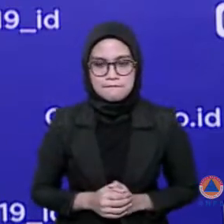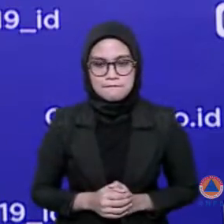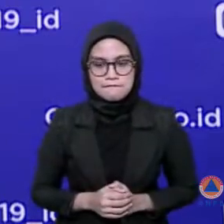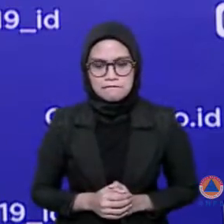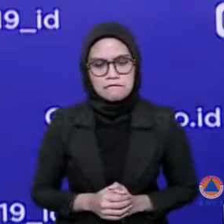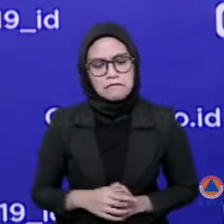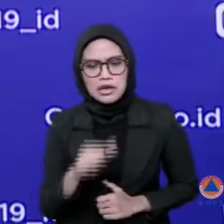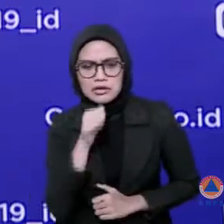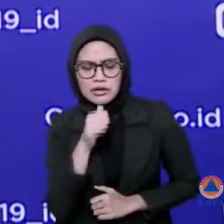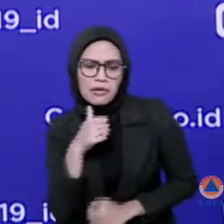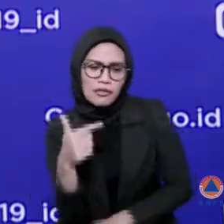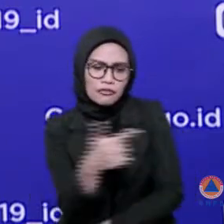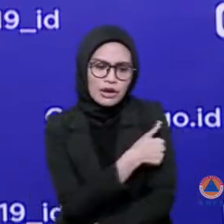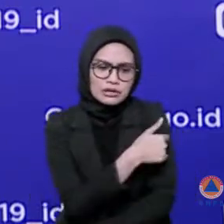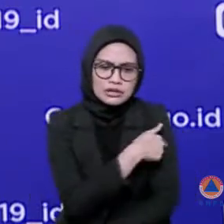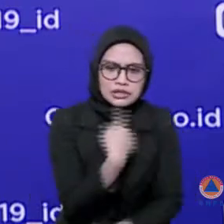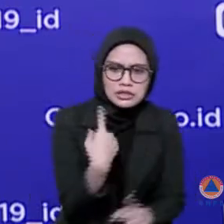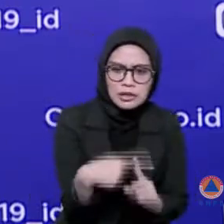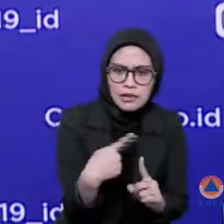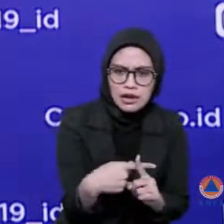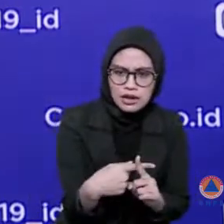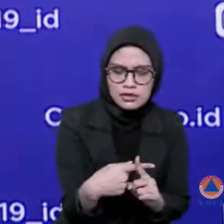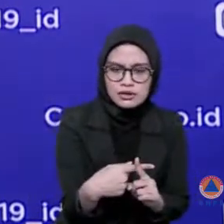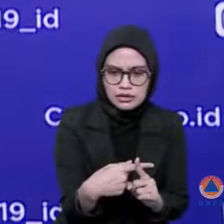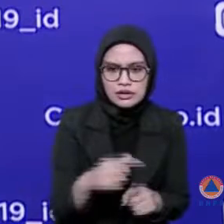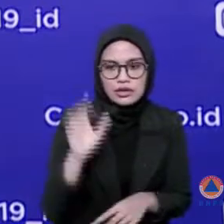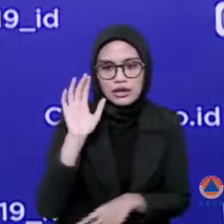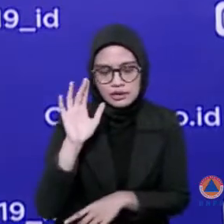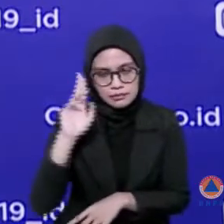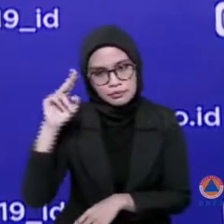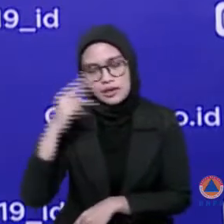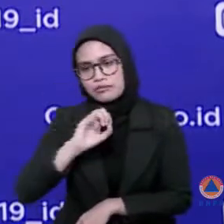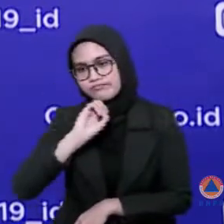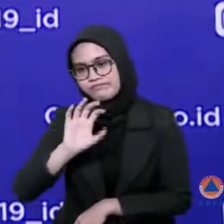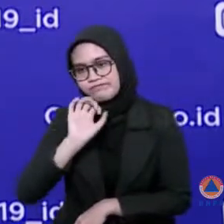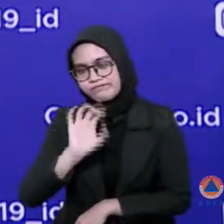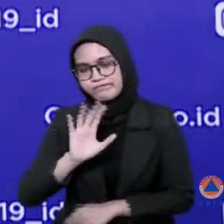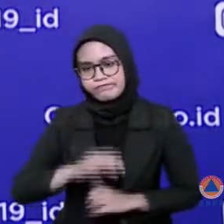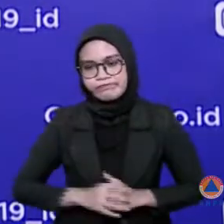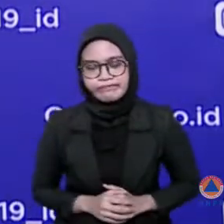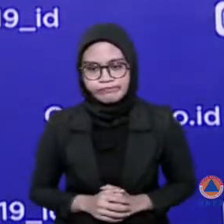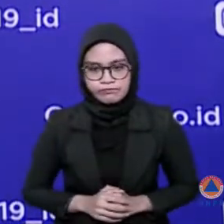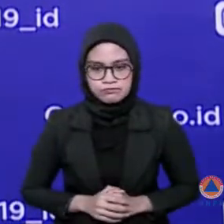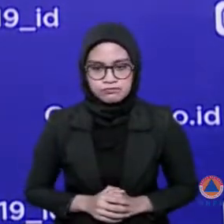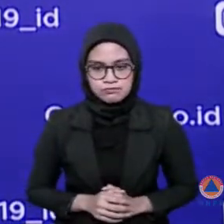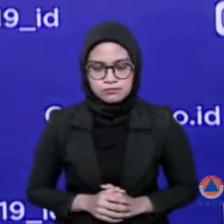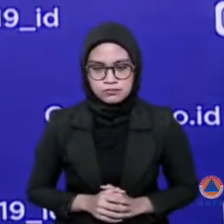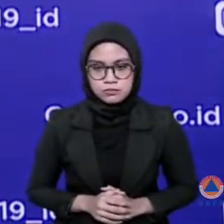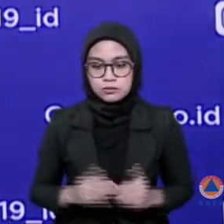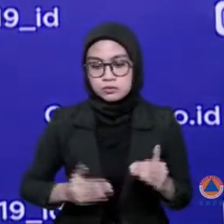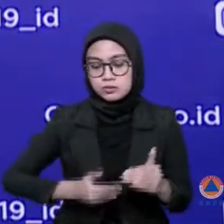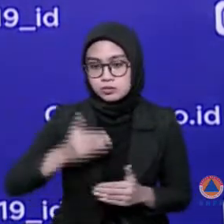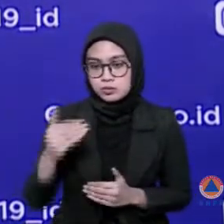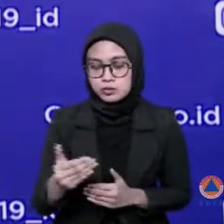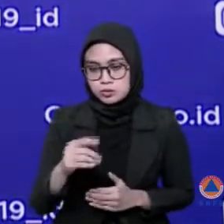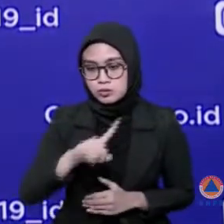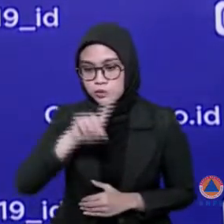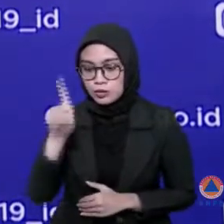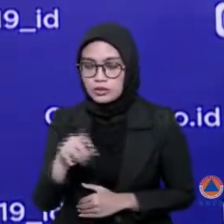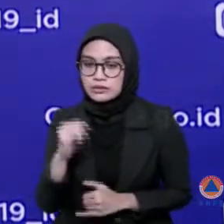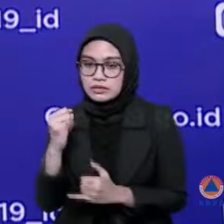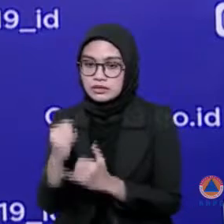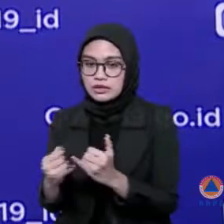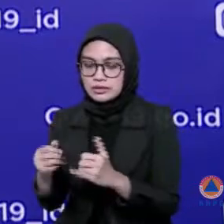the target will be officially delivered by the government. Thank you. Last question from Lotta